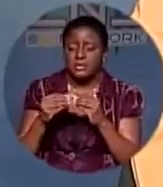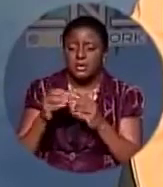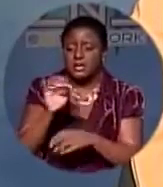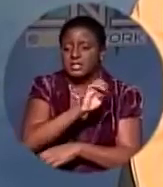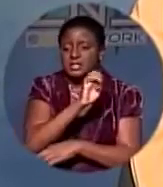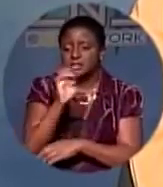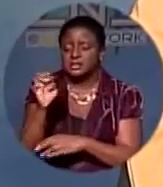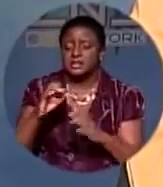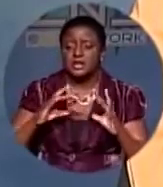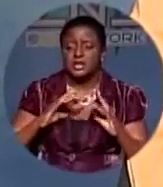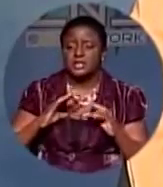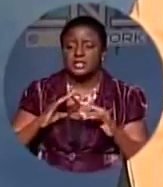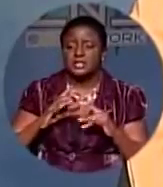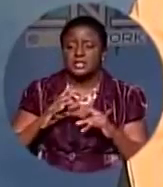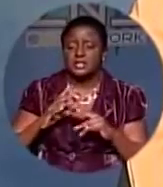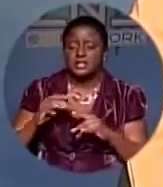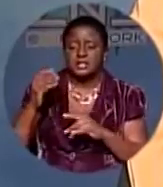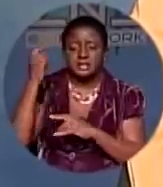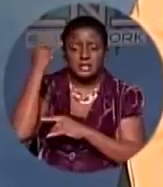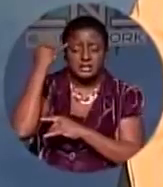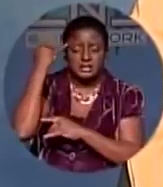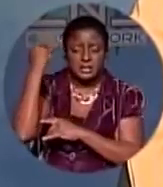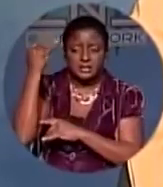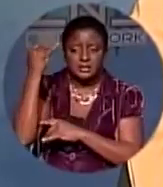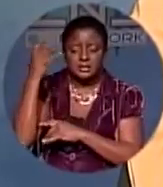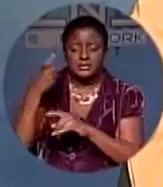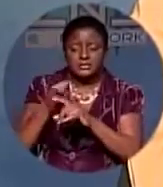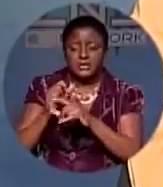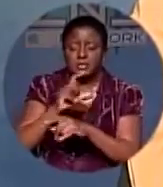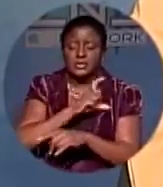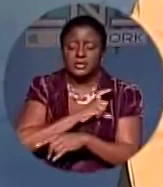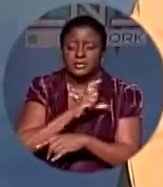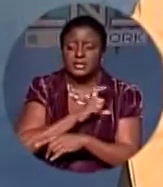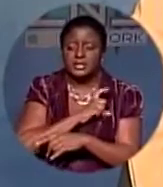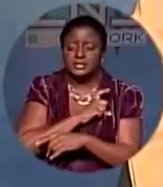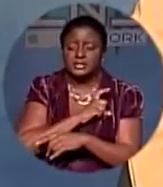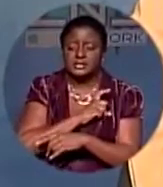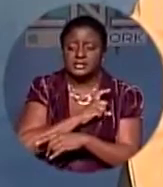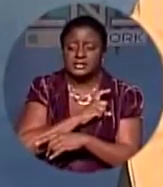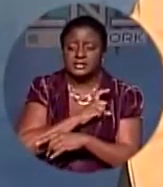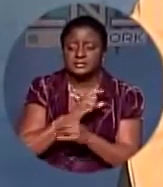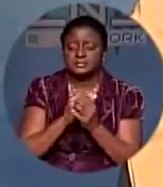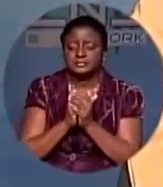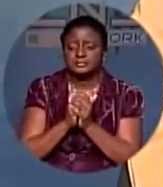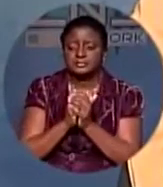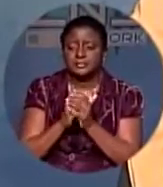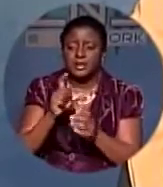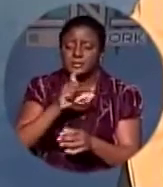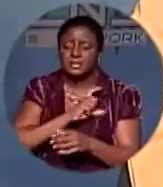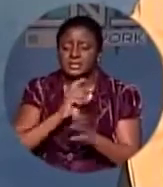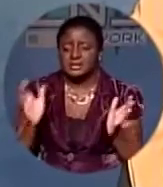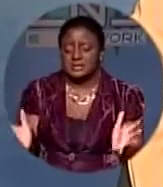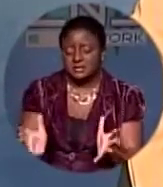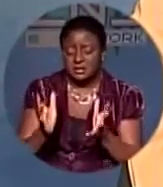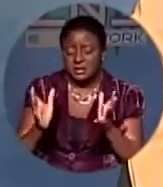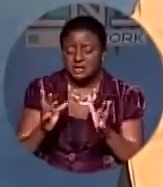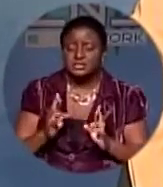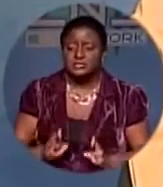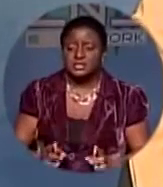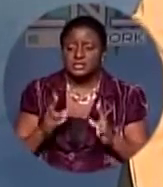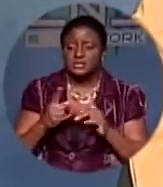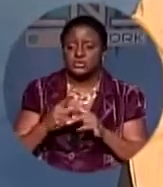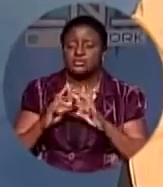tips from the police. This Easter Monday is the traditional start of the beach season for Bahamians. Police encourage residents to